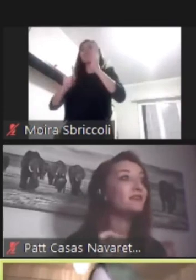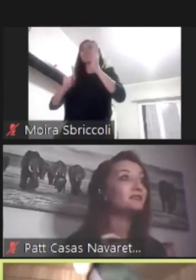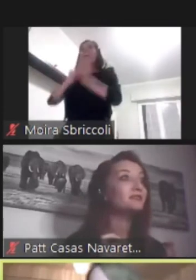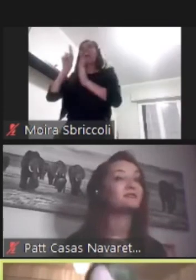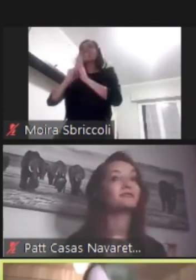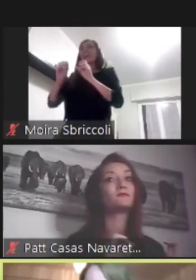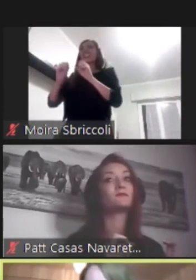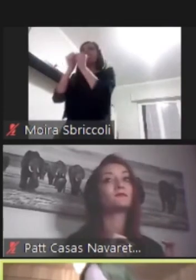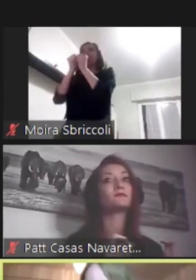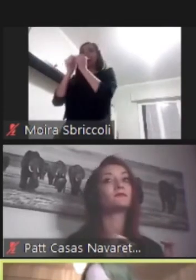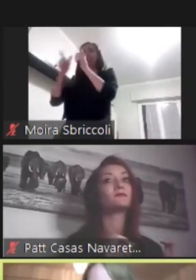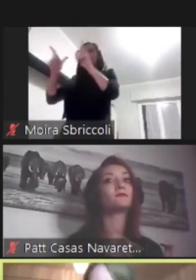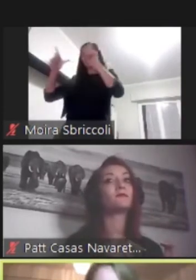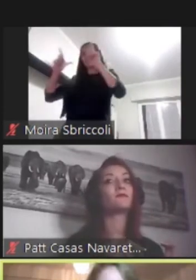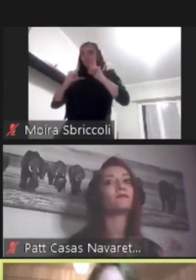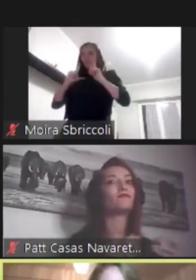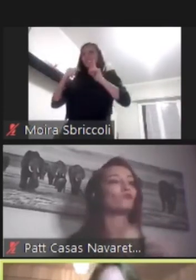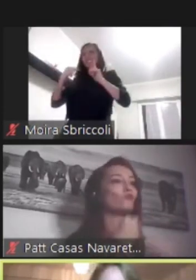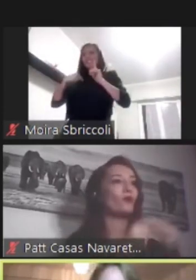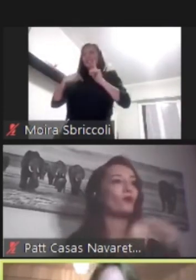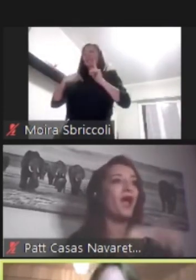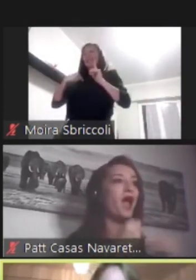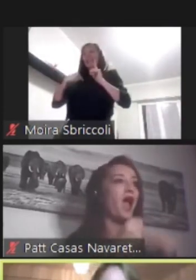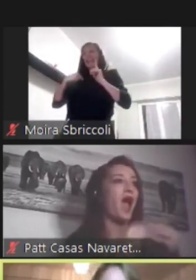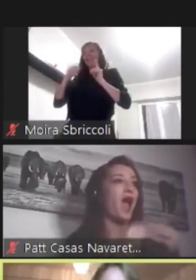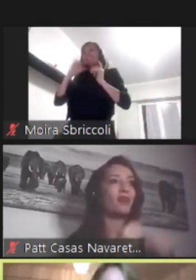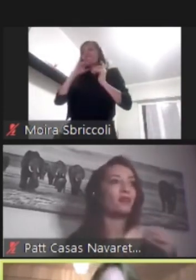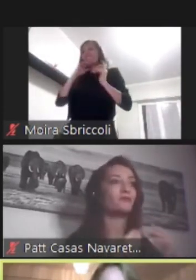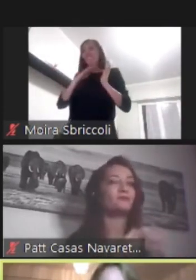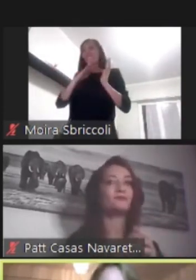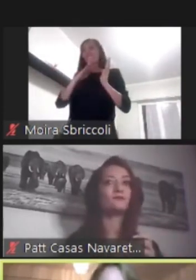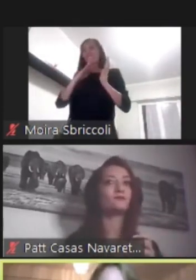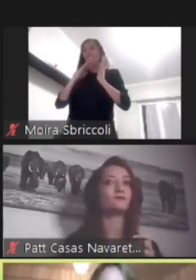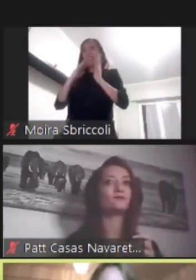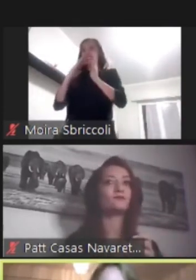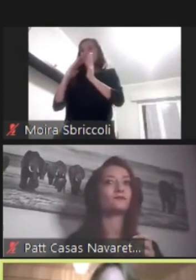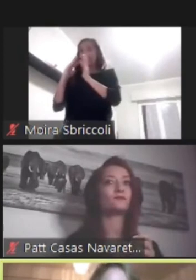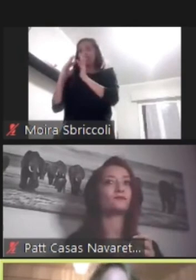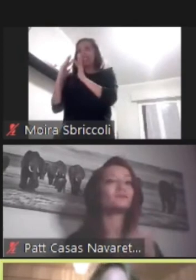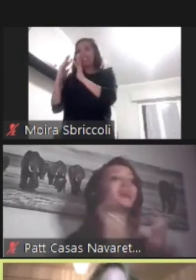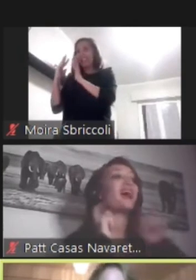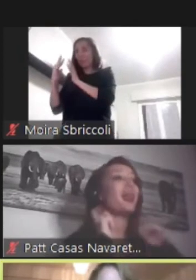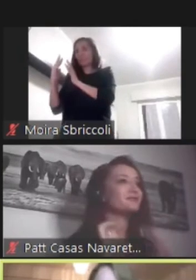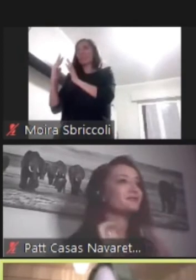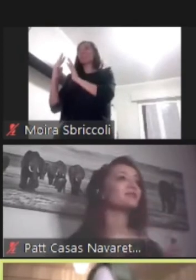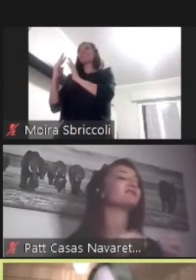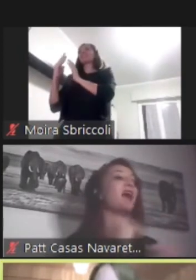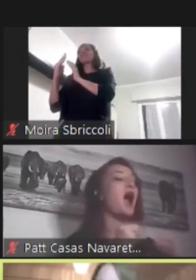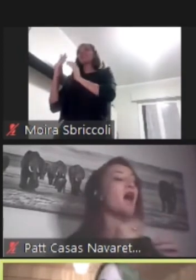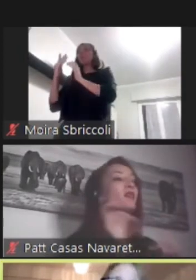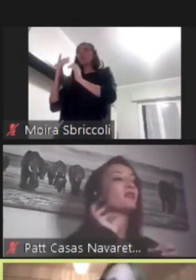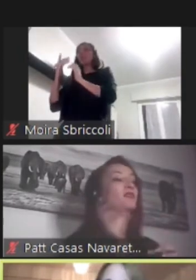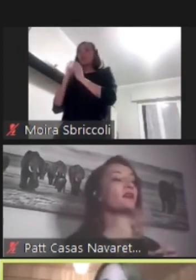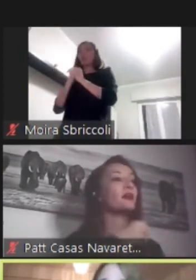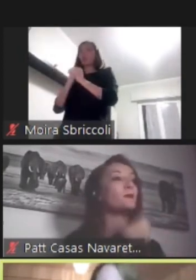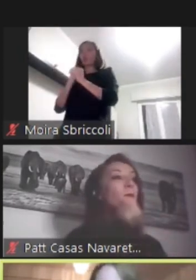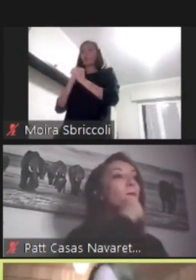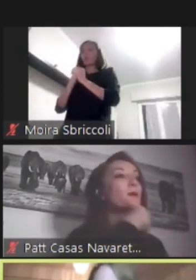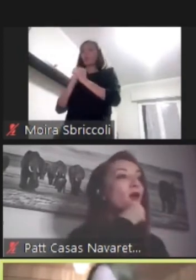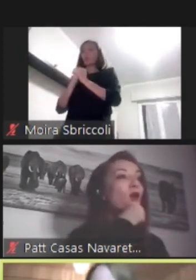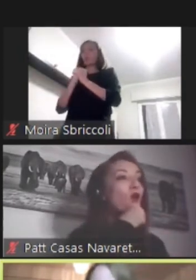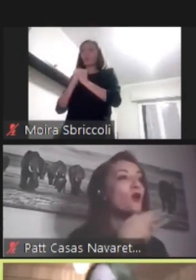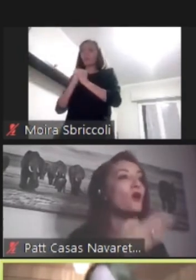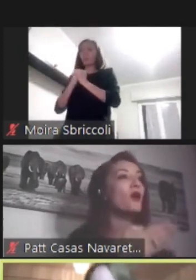as well as other areas of life. But adaptogens are also considered to have mainly